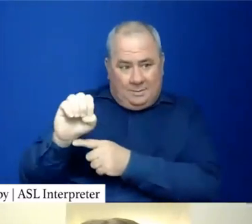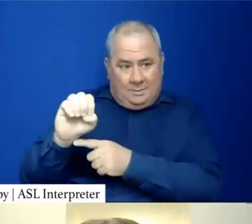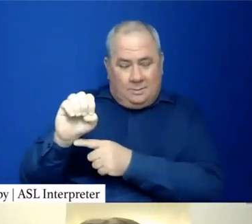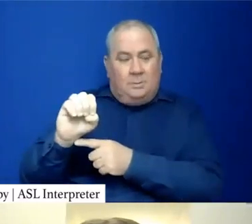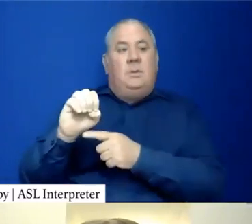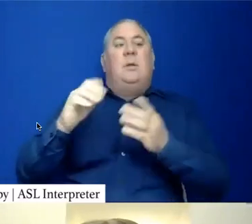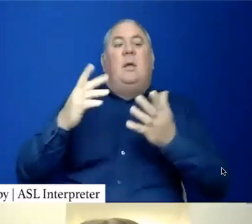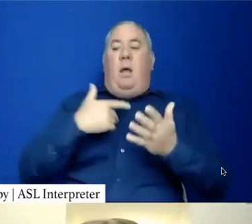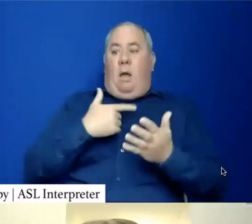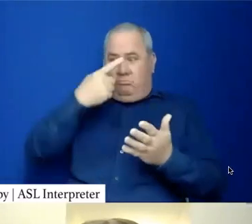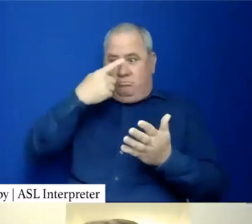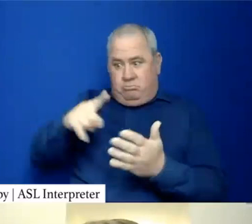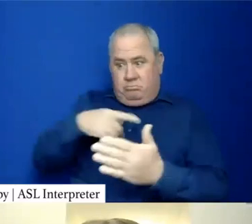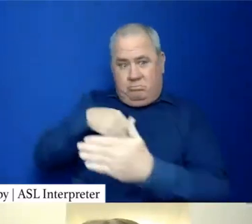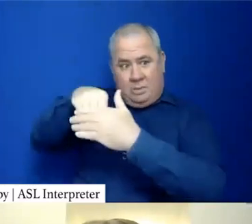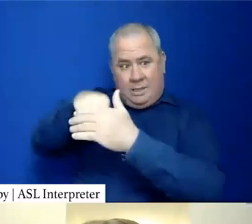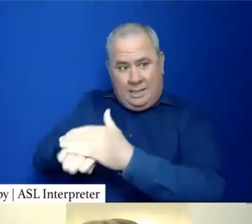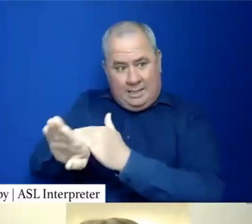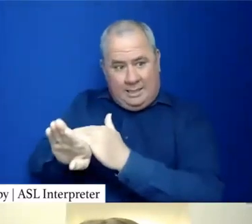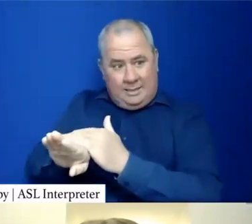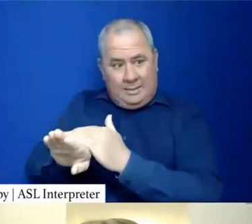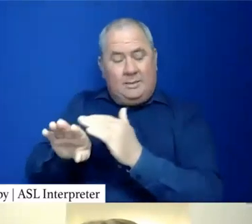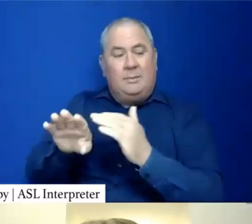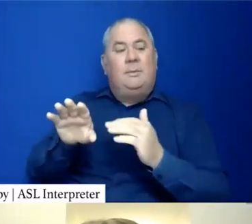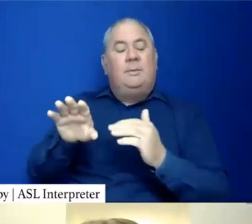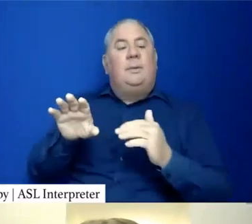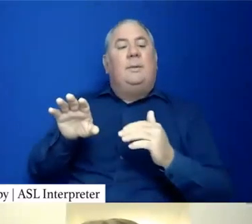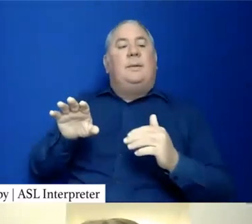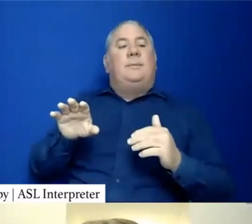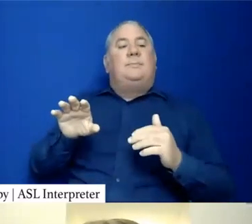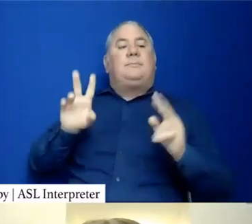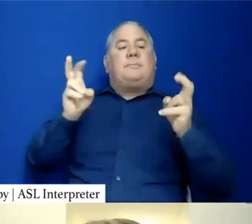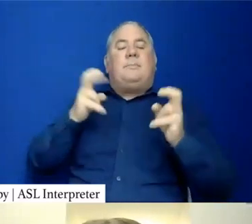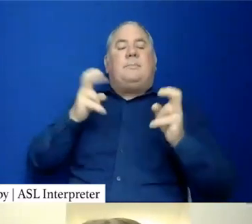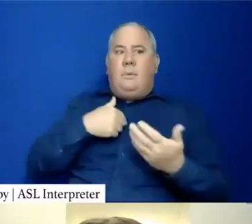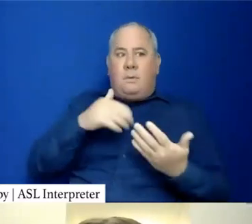into disabled space, and asking to learn and asking